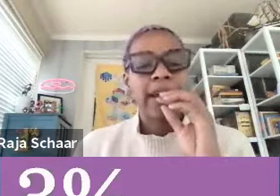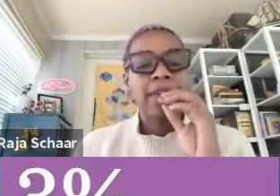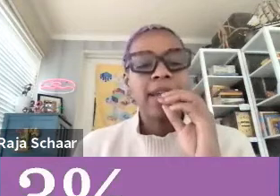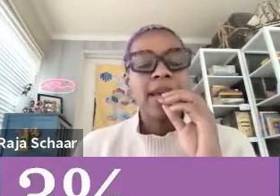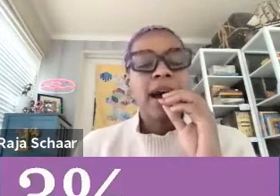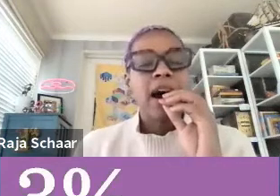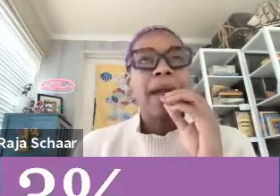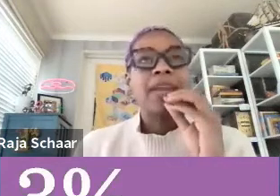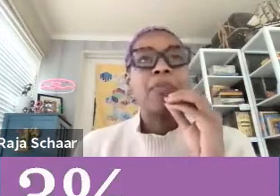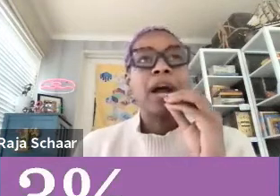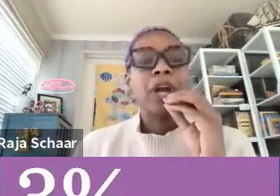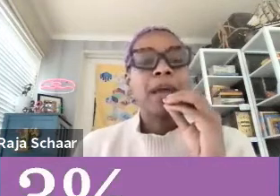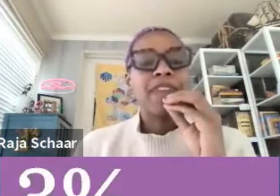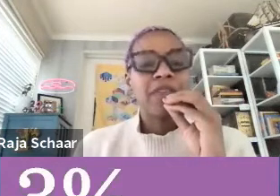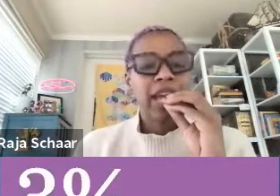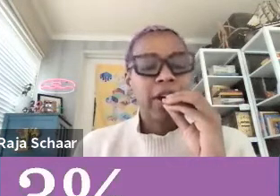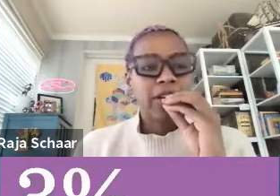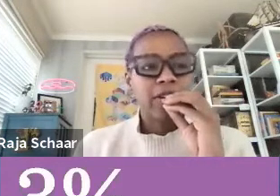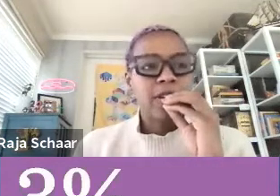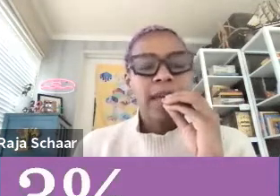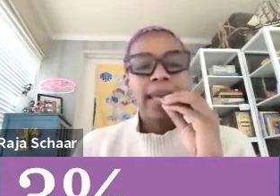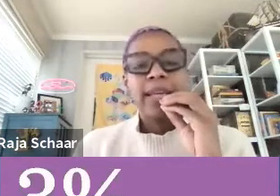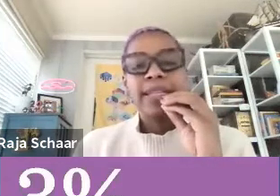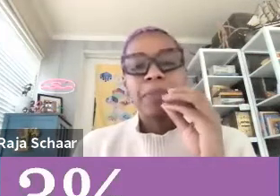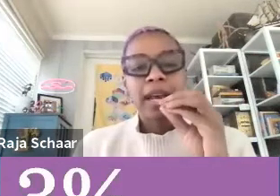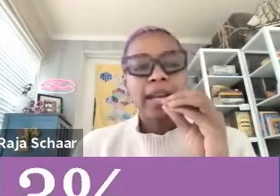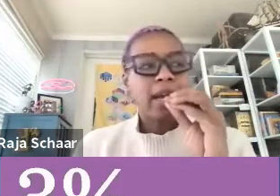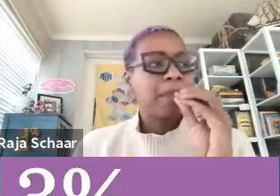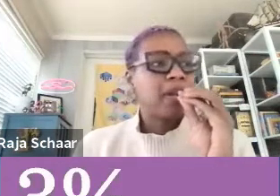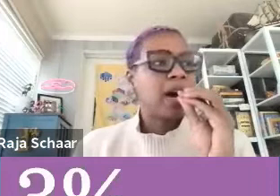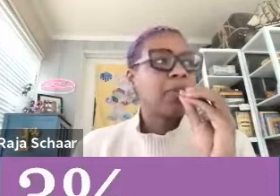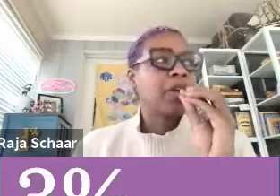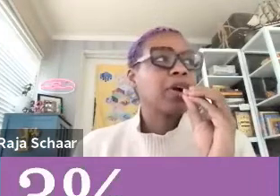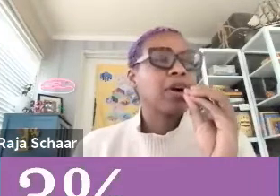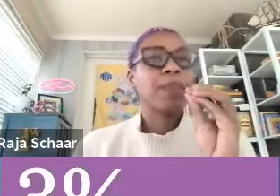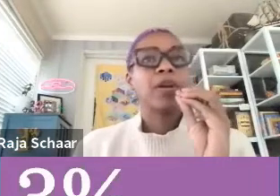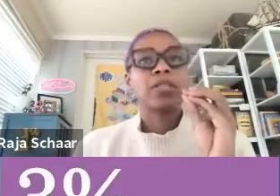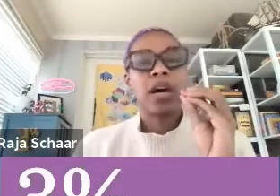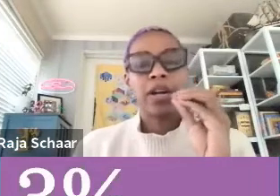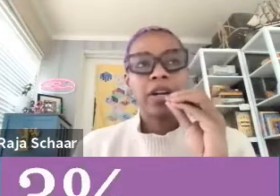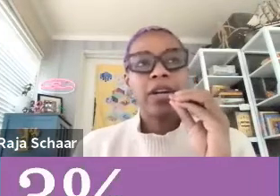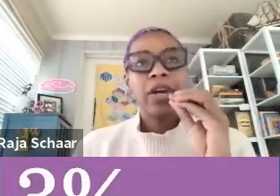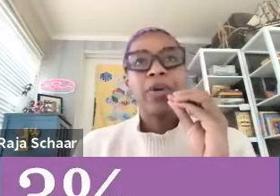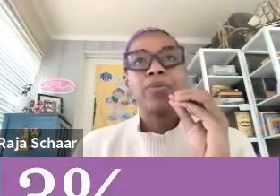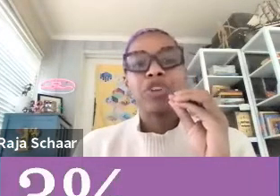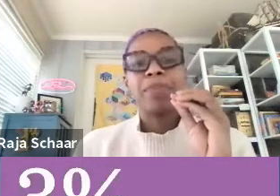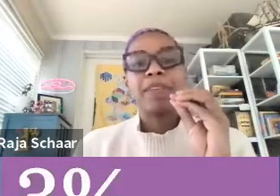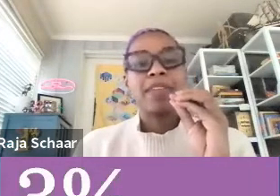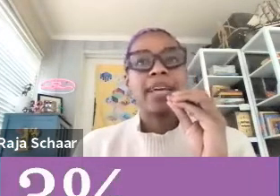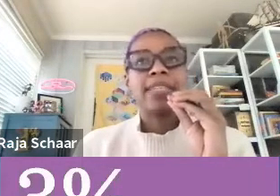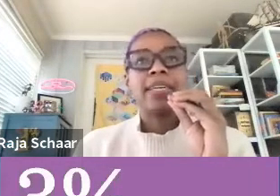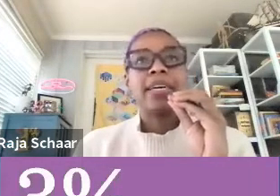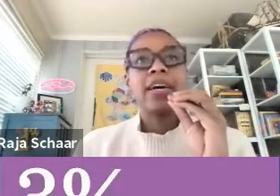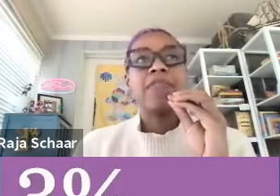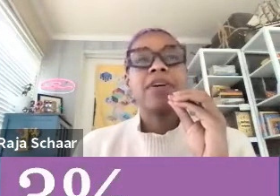ways out of it. And one of my favorite characters is Hippolyta, but not only her, but her daughter, who dreams of